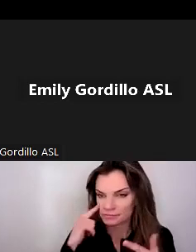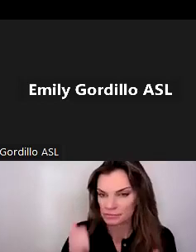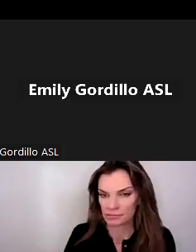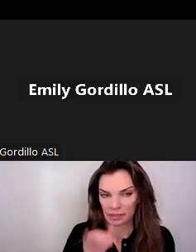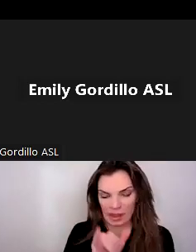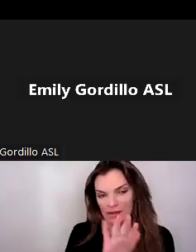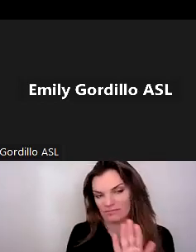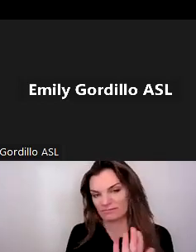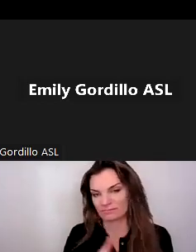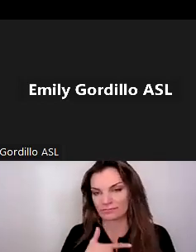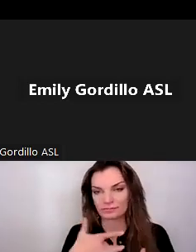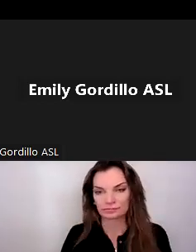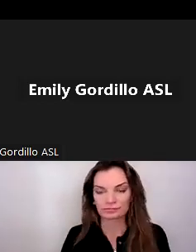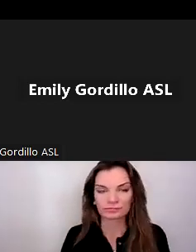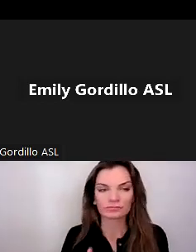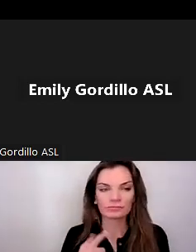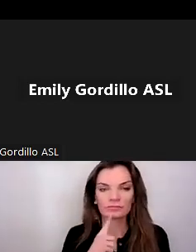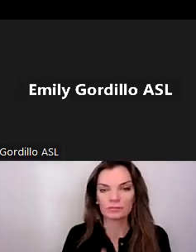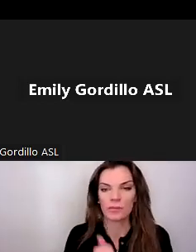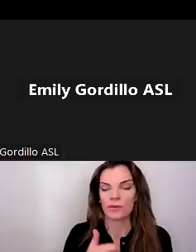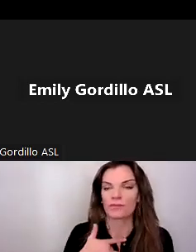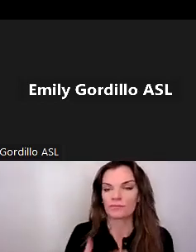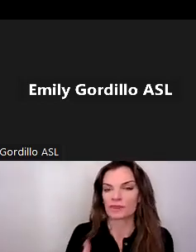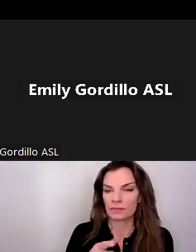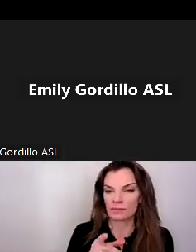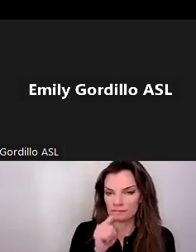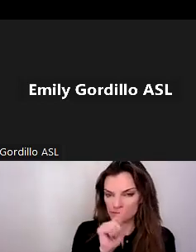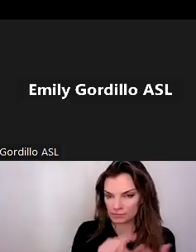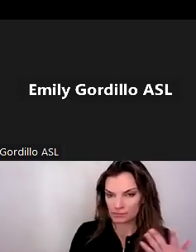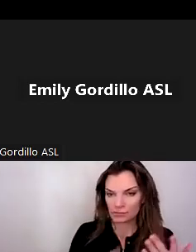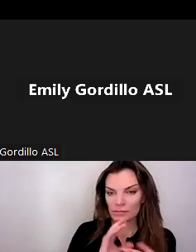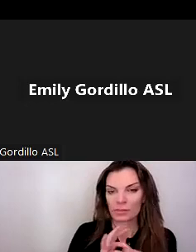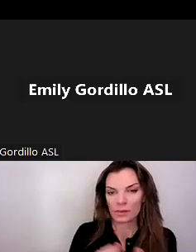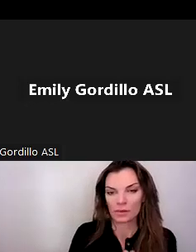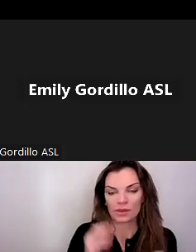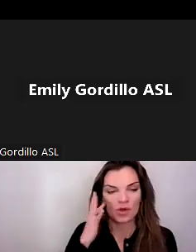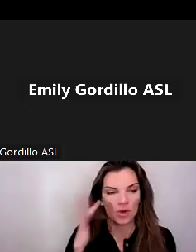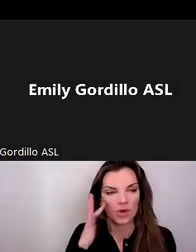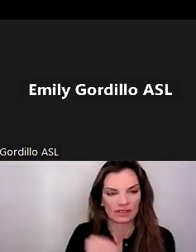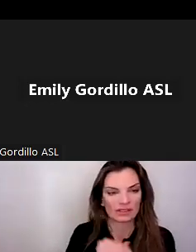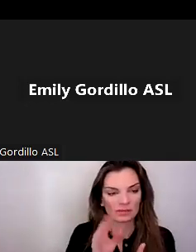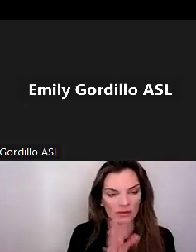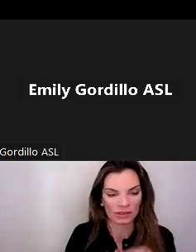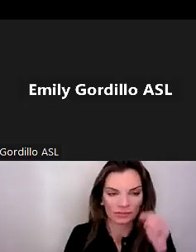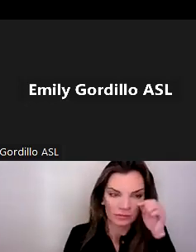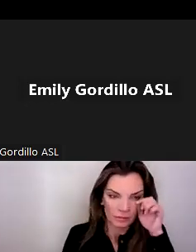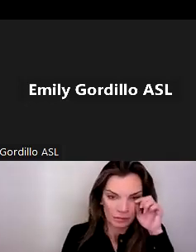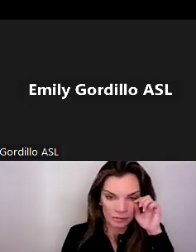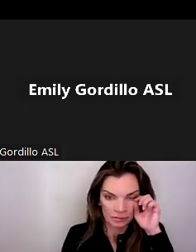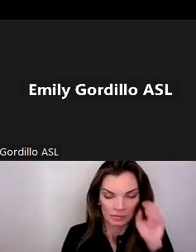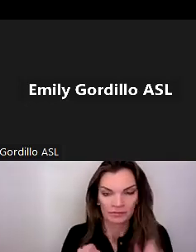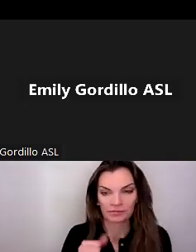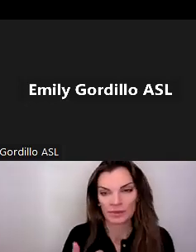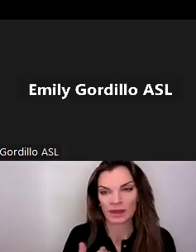loss. The most common of those acquired losses is related to noise exposure. But again, you can have an